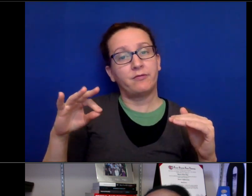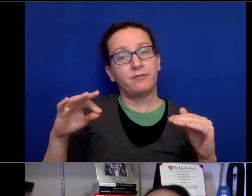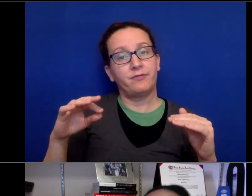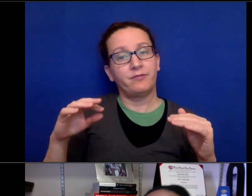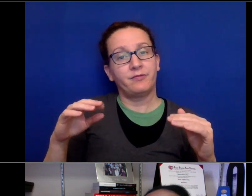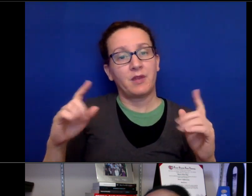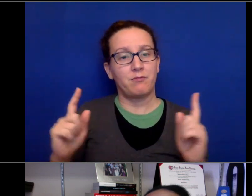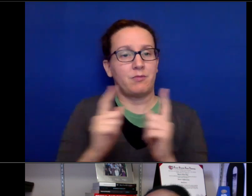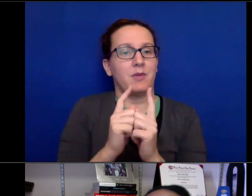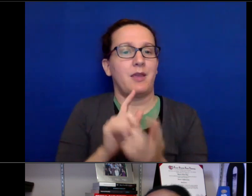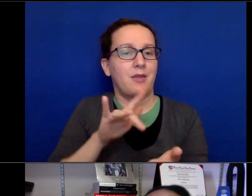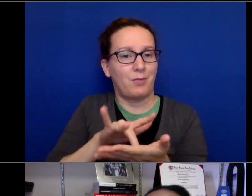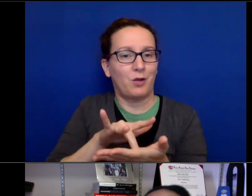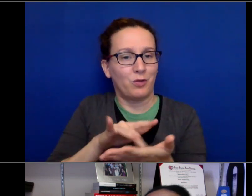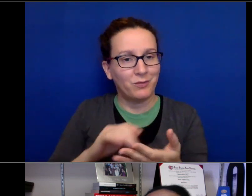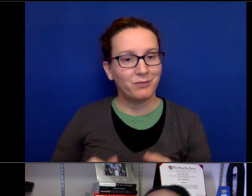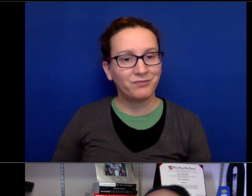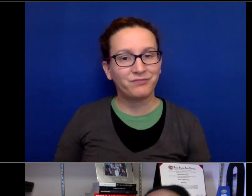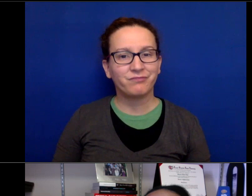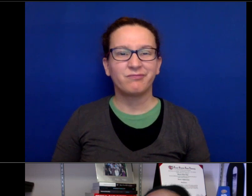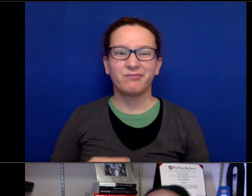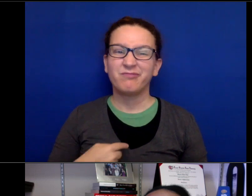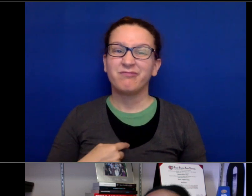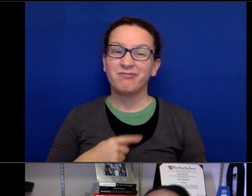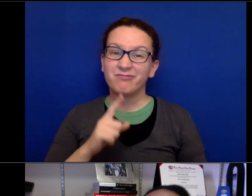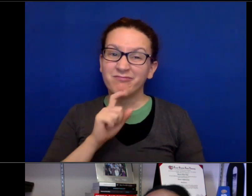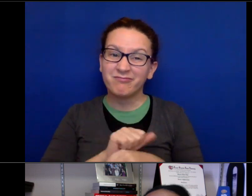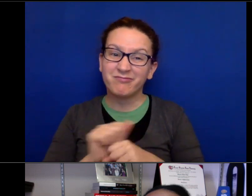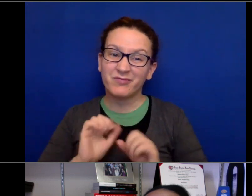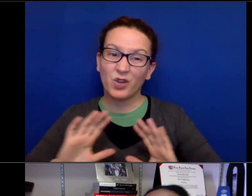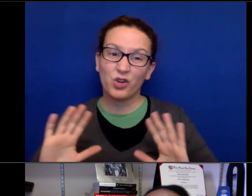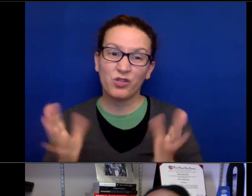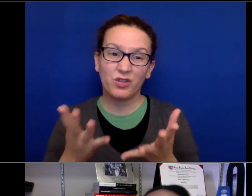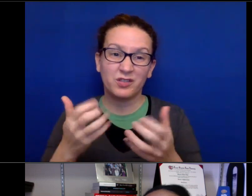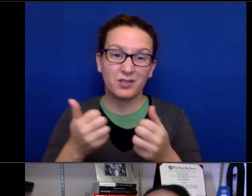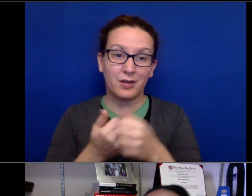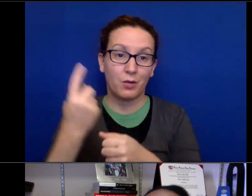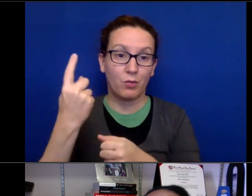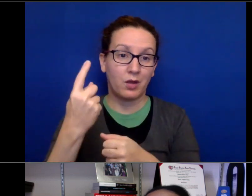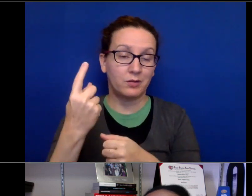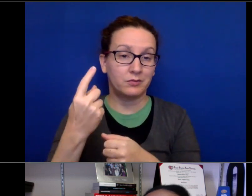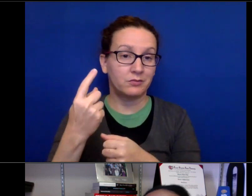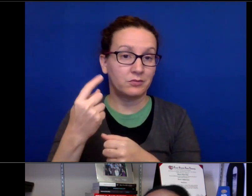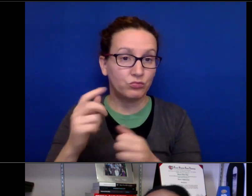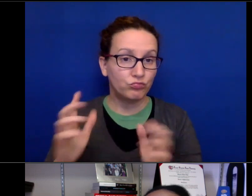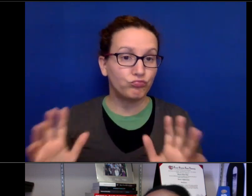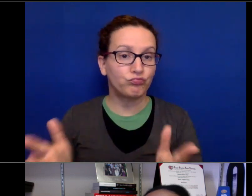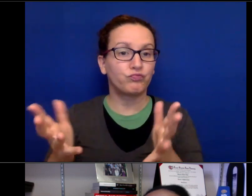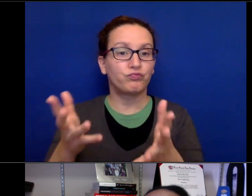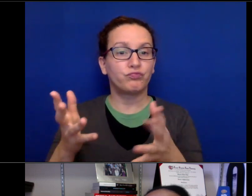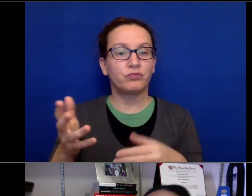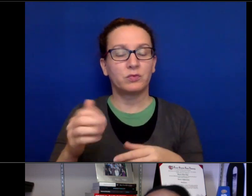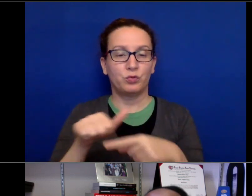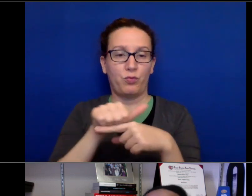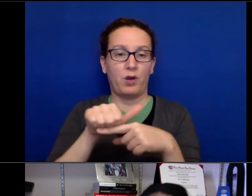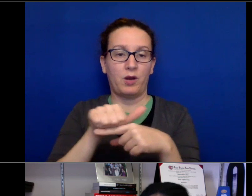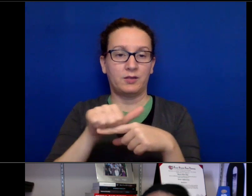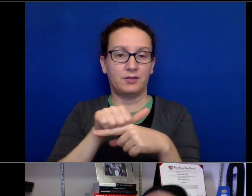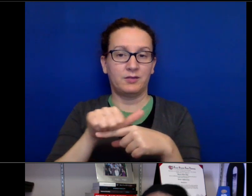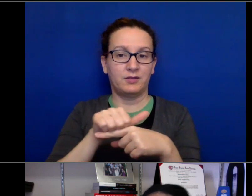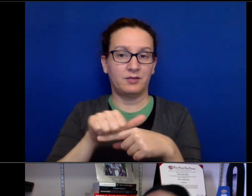middle. And I would certainly encourage everyone to practice